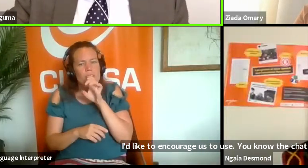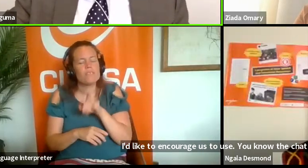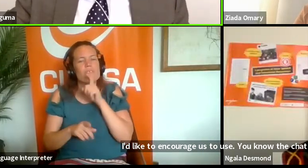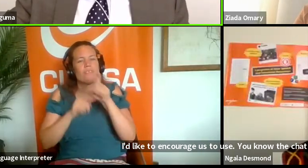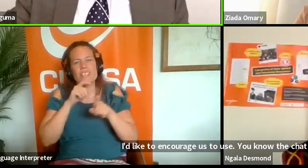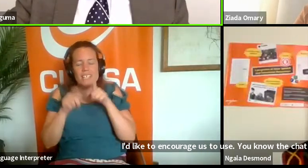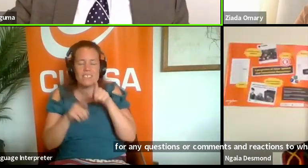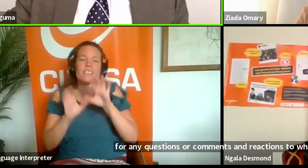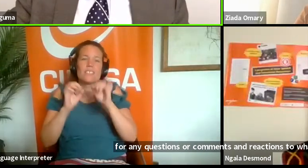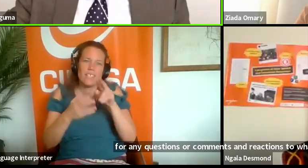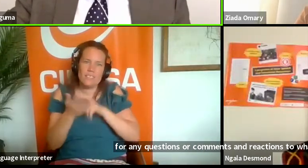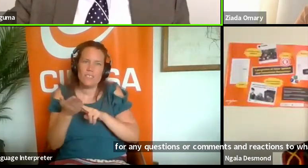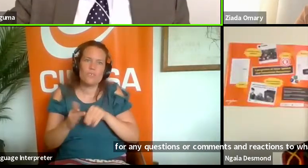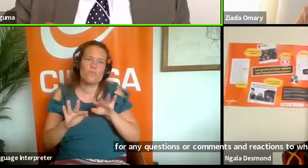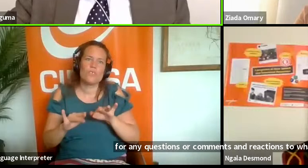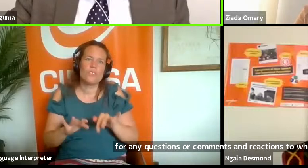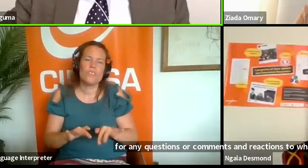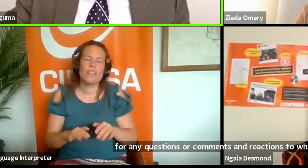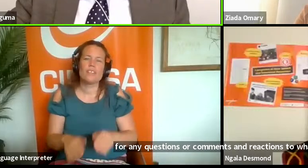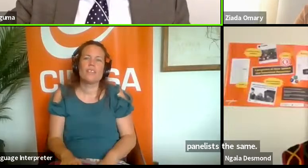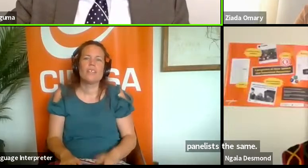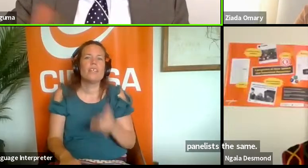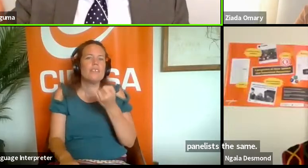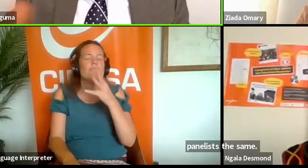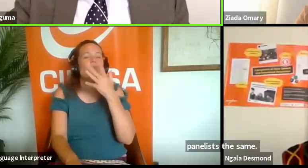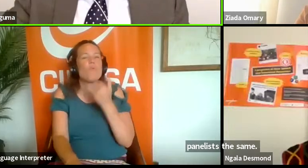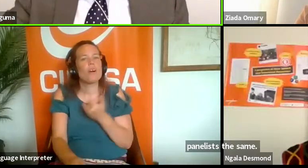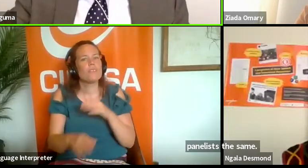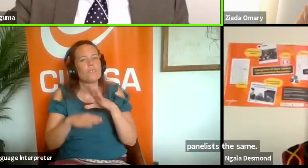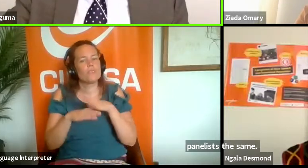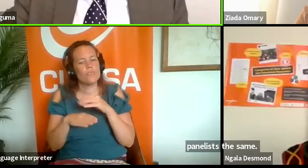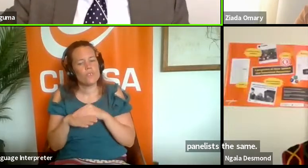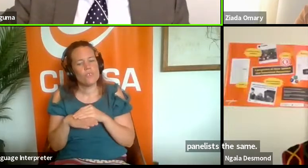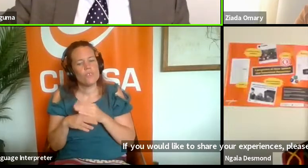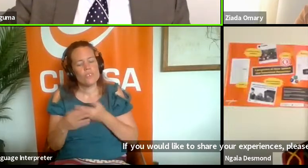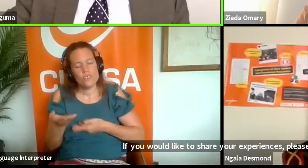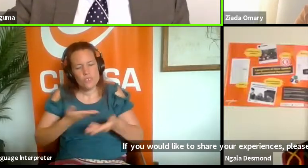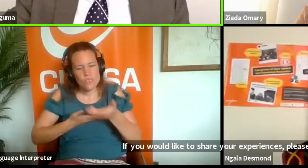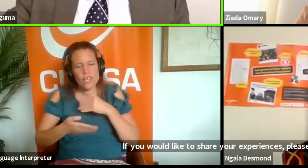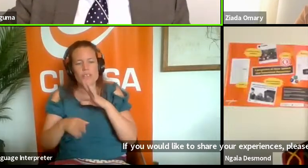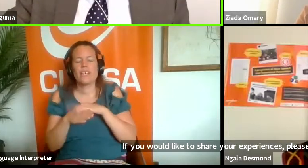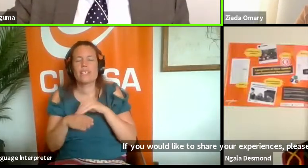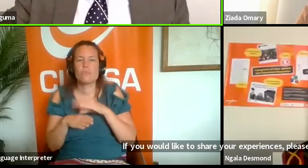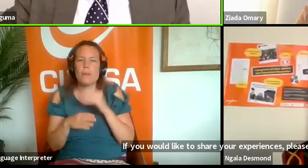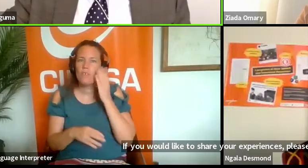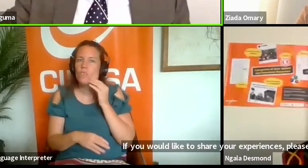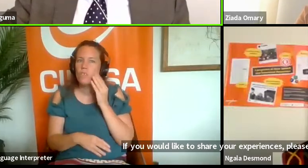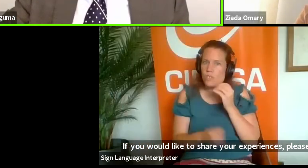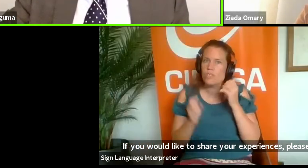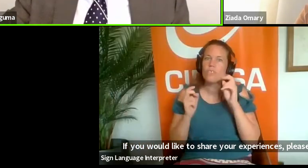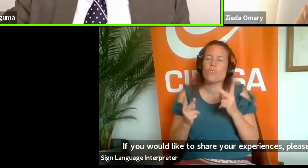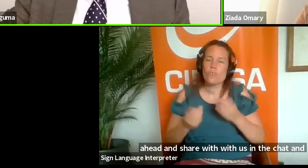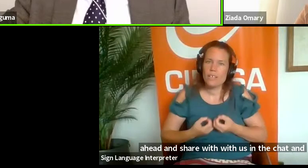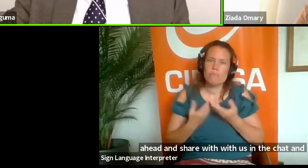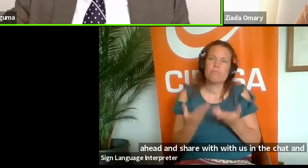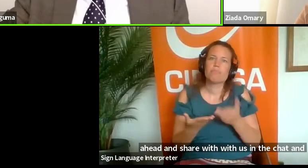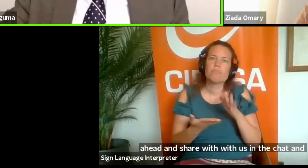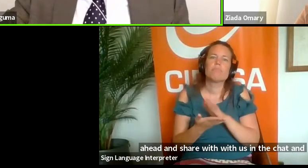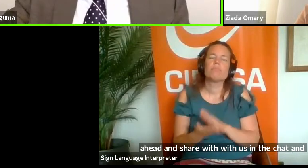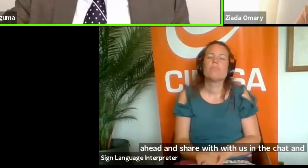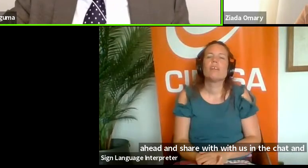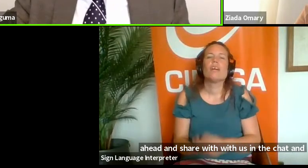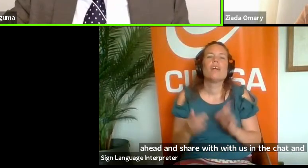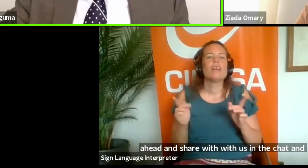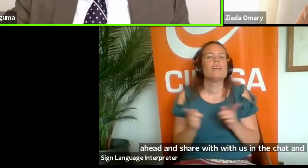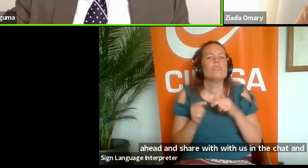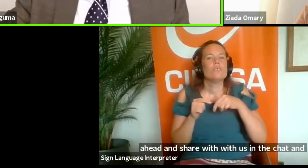panelists are saying. If you would like to share your experiences, please go ahead and share with us in the chat. And in a short while,